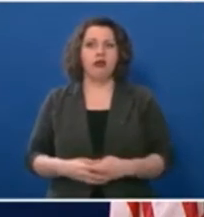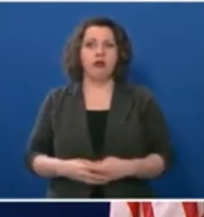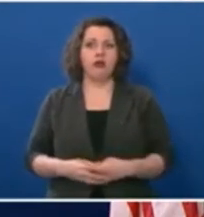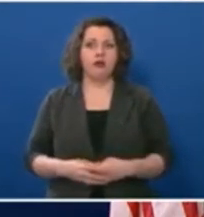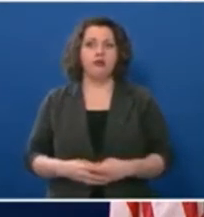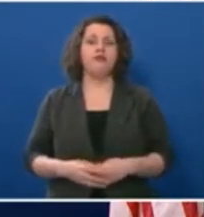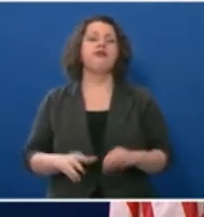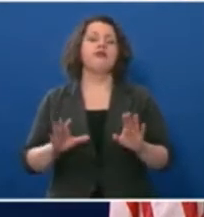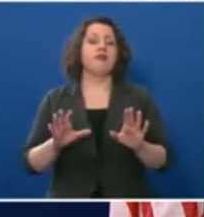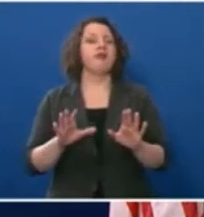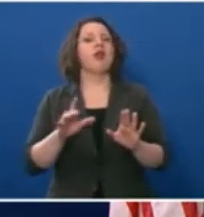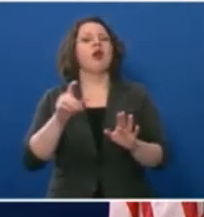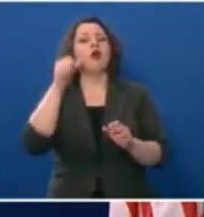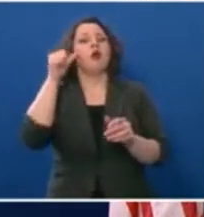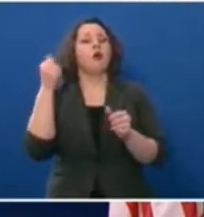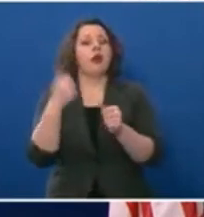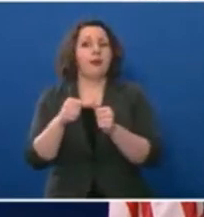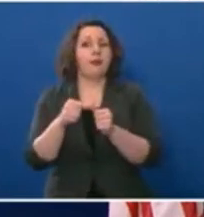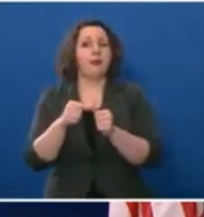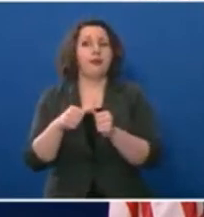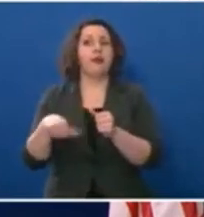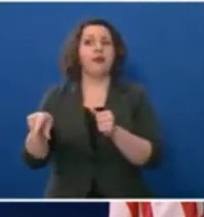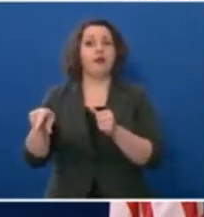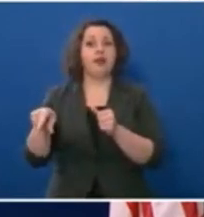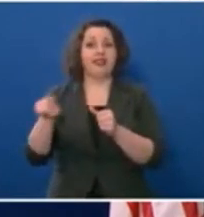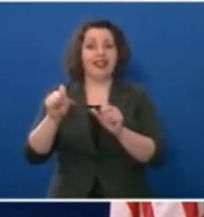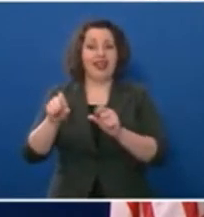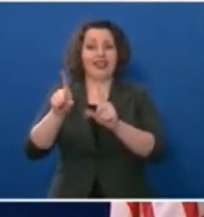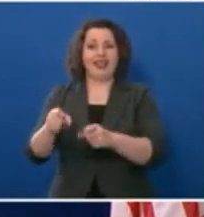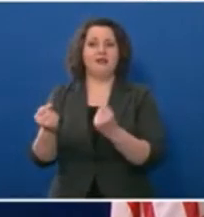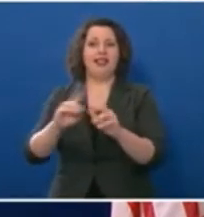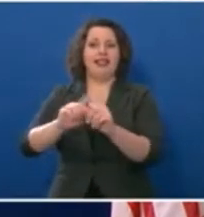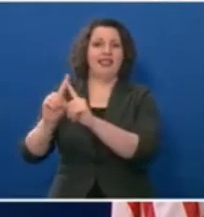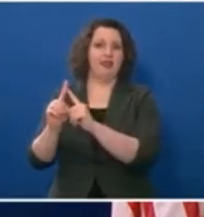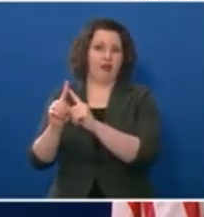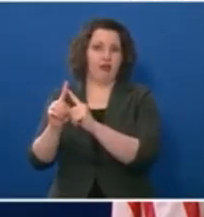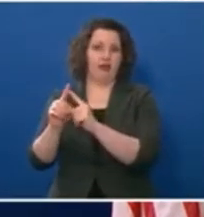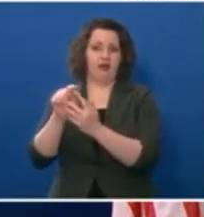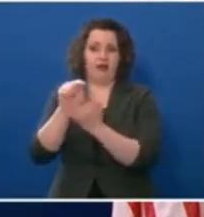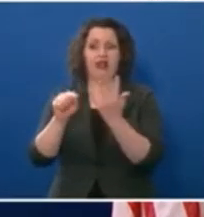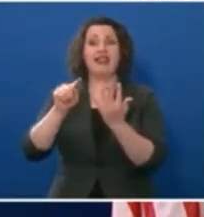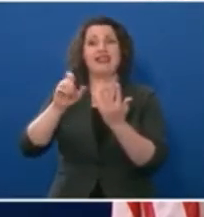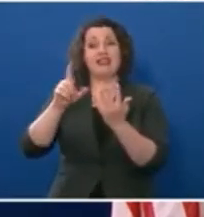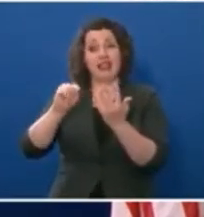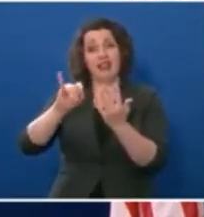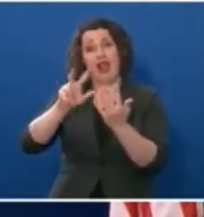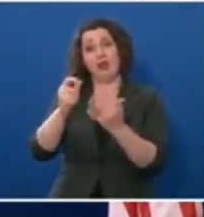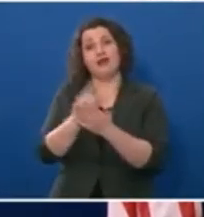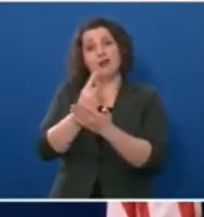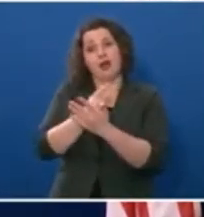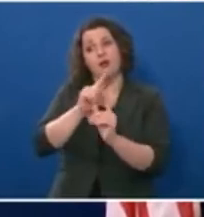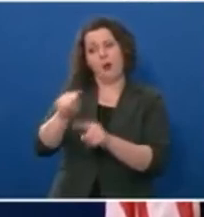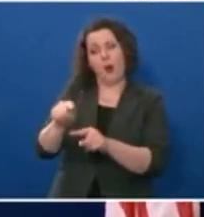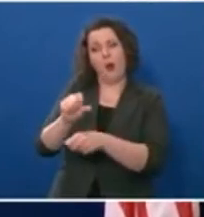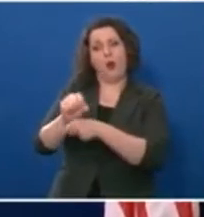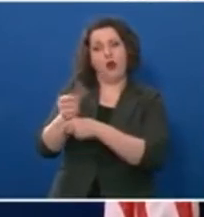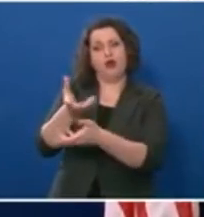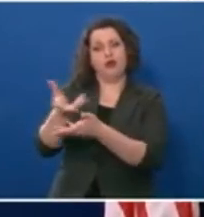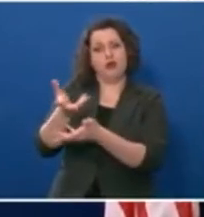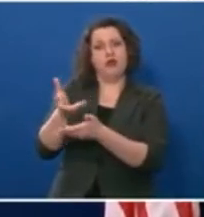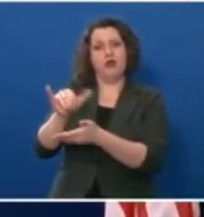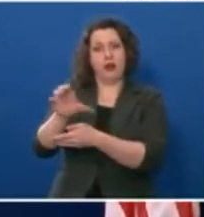you have to remember that they can get tested in many different ways. Sometimes Test Iowa comes in and we work with the facility to